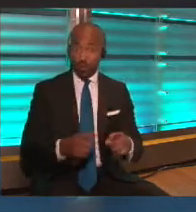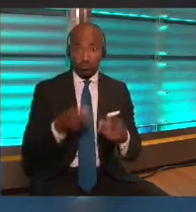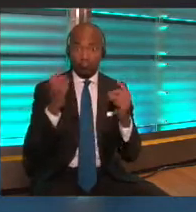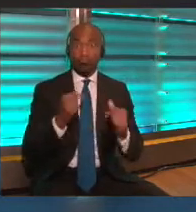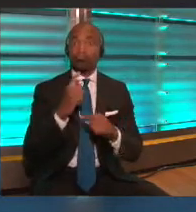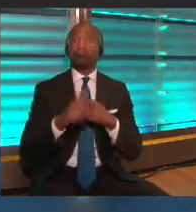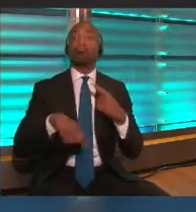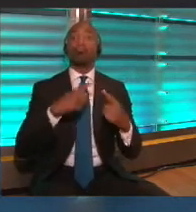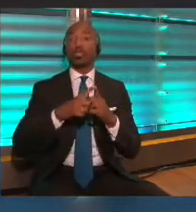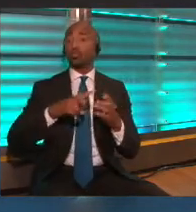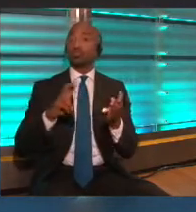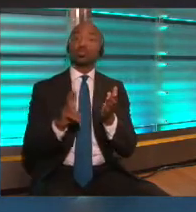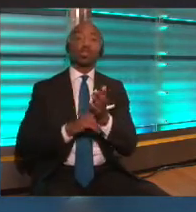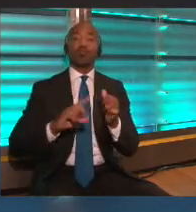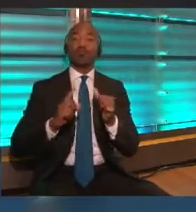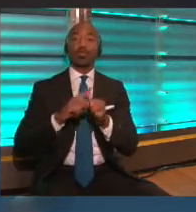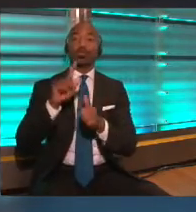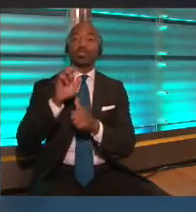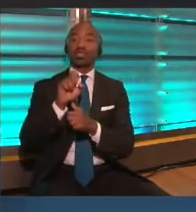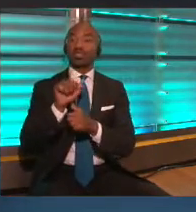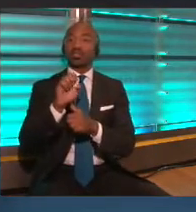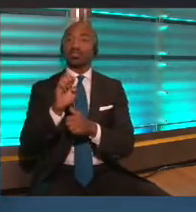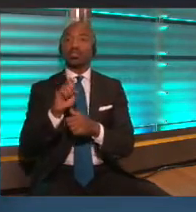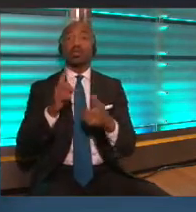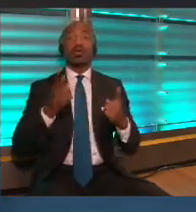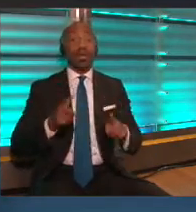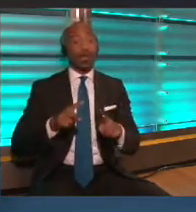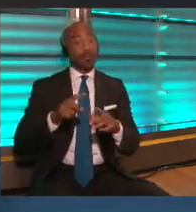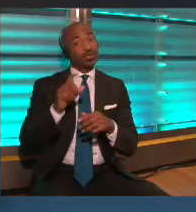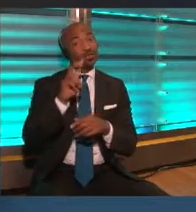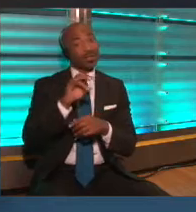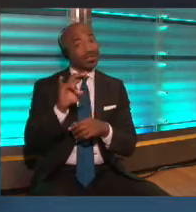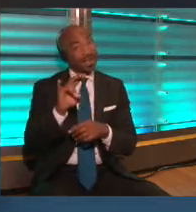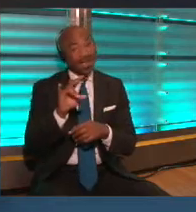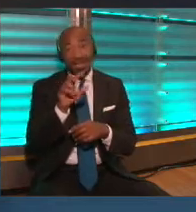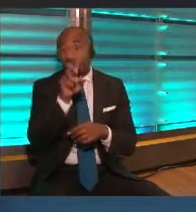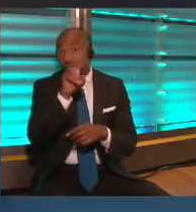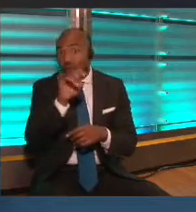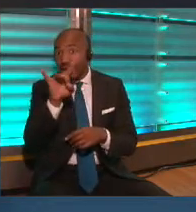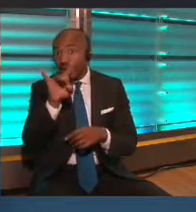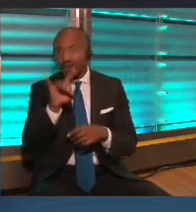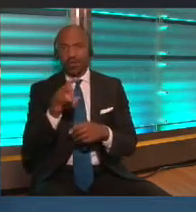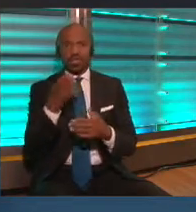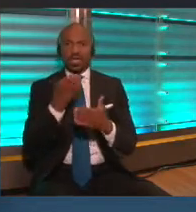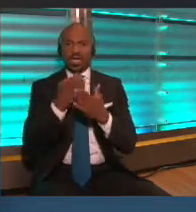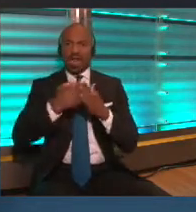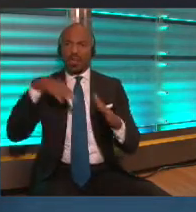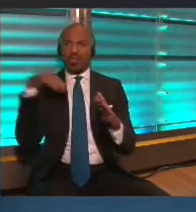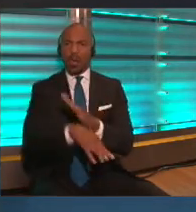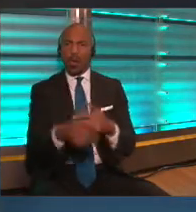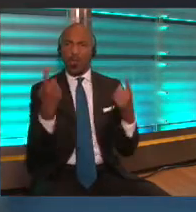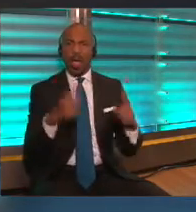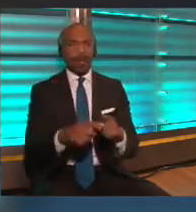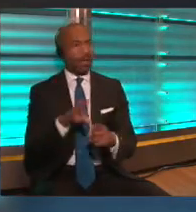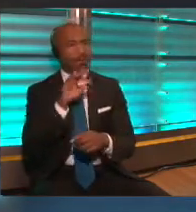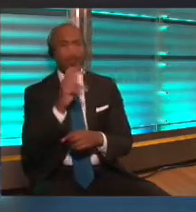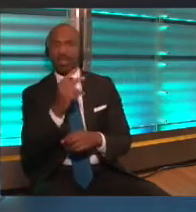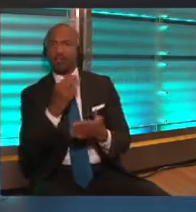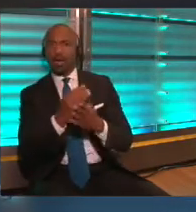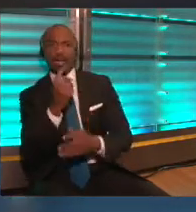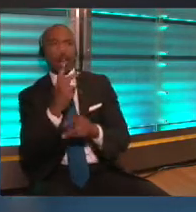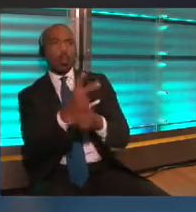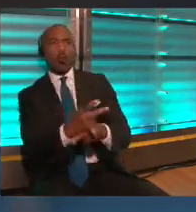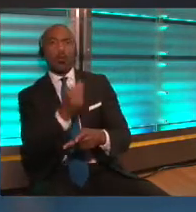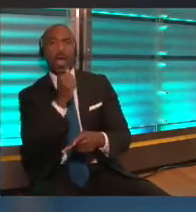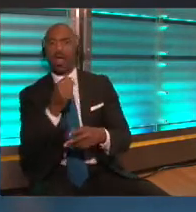because it was 2008, the beginning of the recession. Banks weren't lending. You know, we couldn't get access to capital. But we had